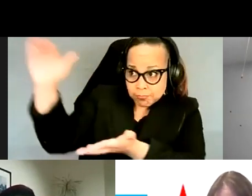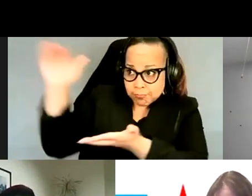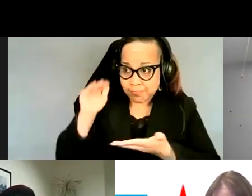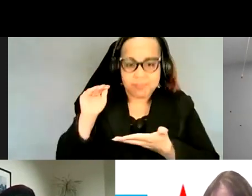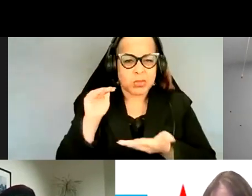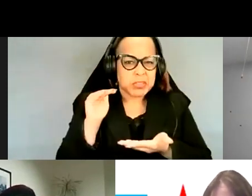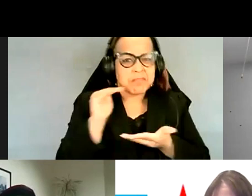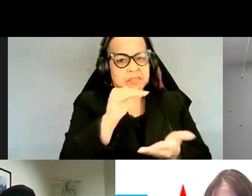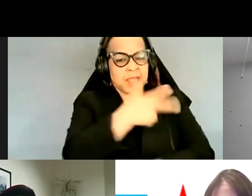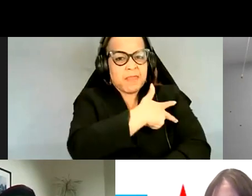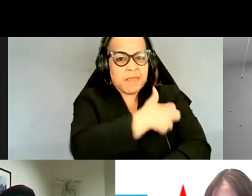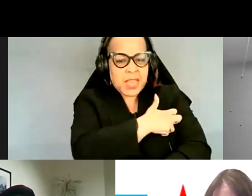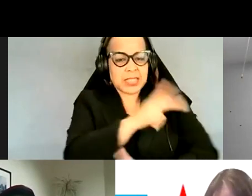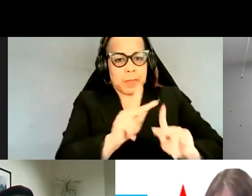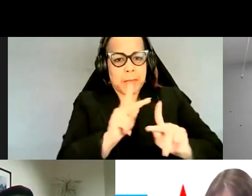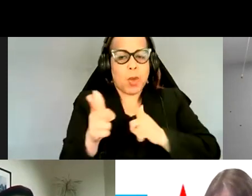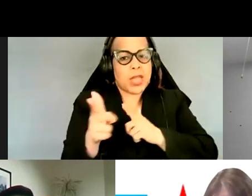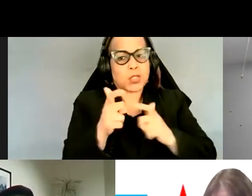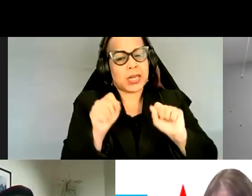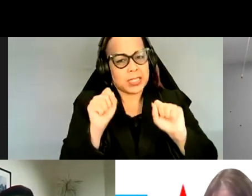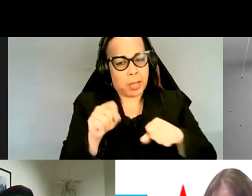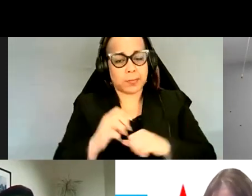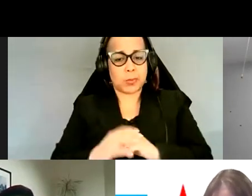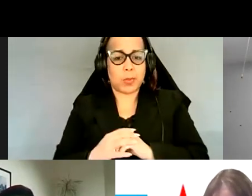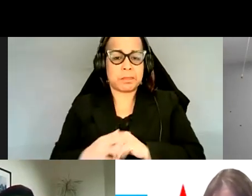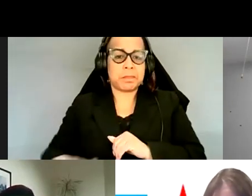people vaccinated as quickly as possible.